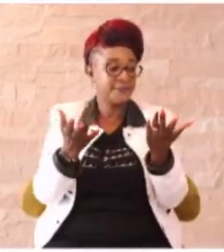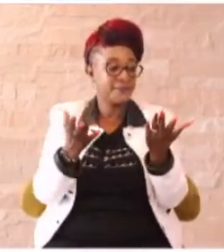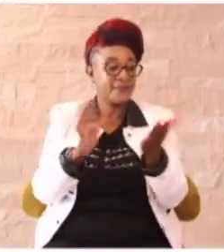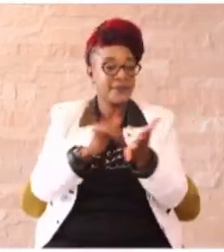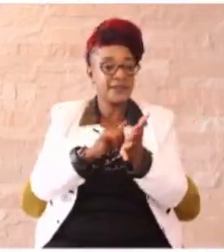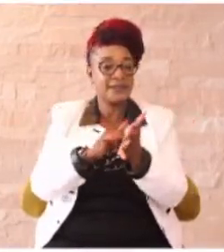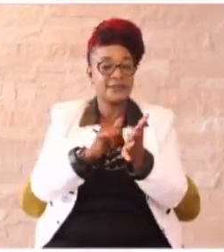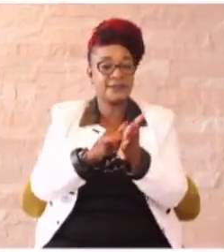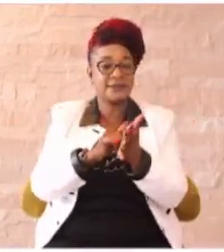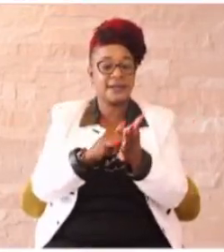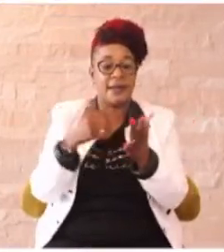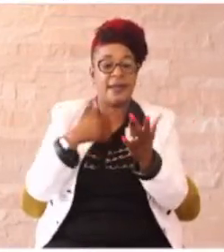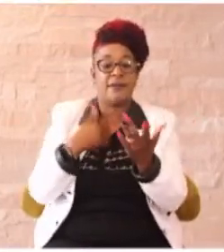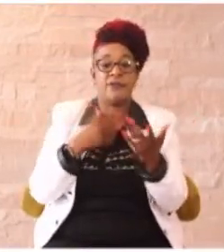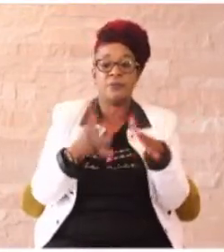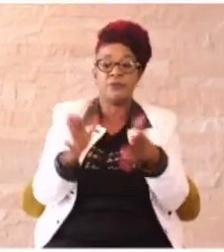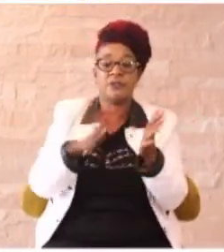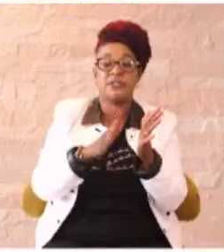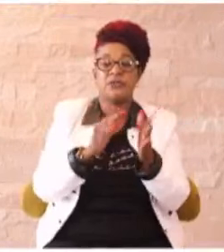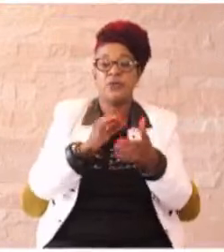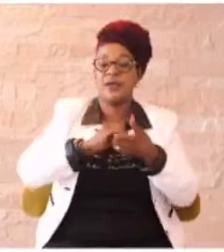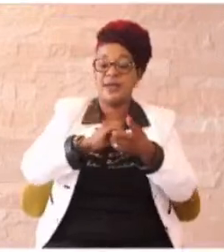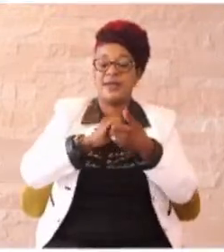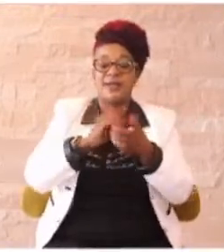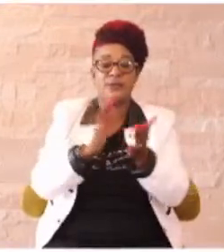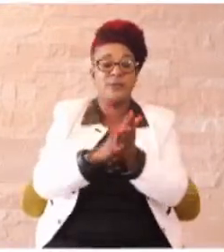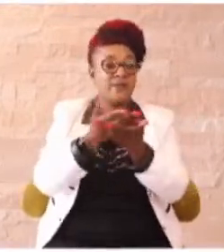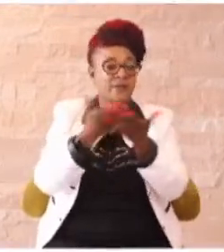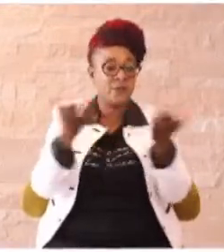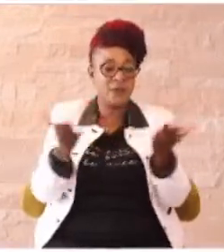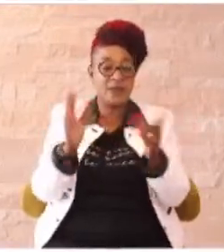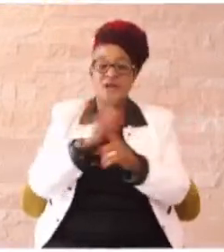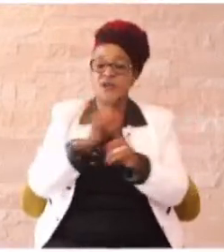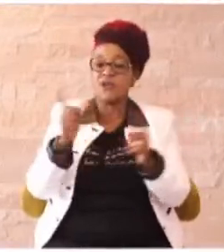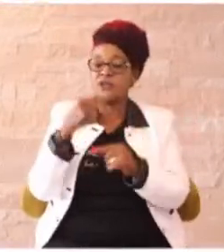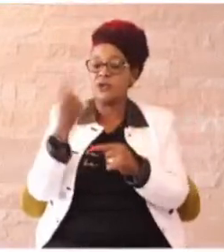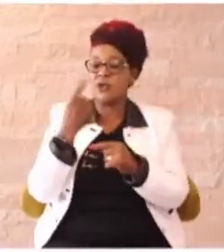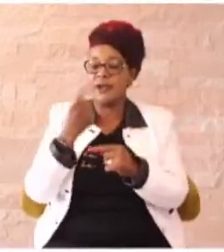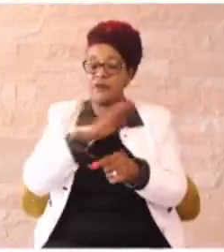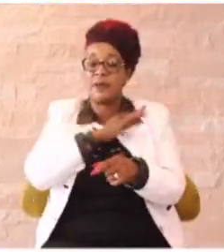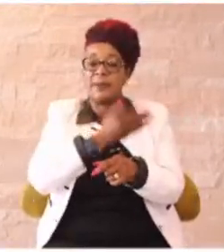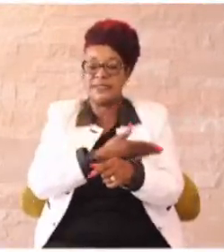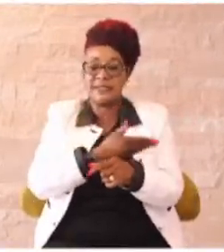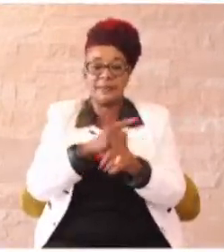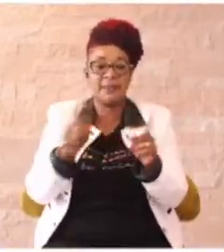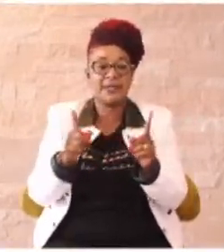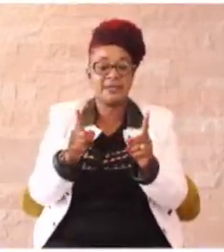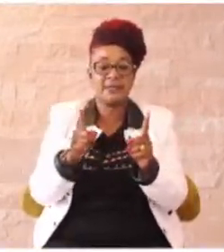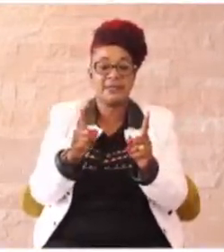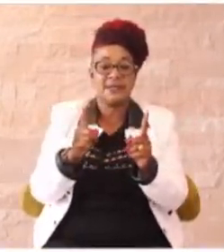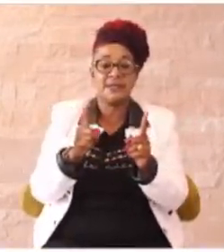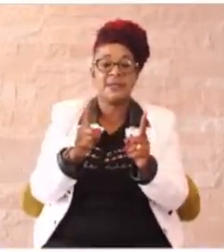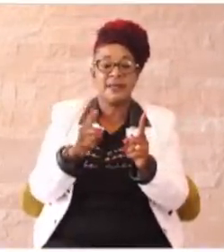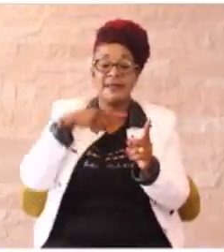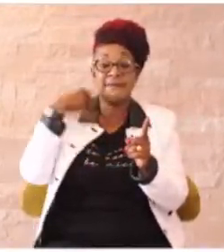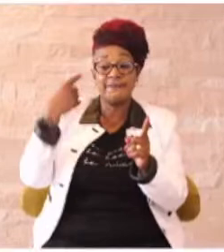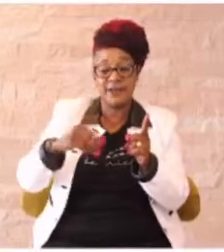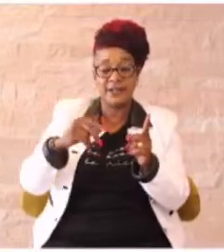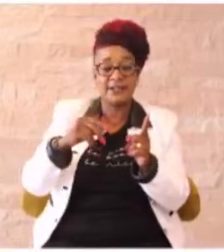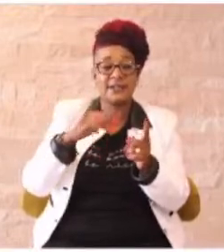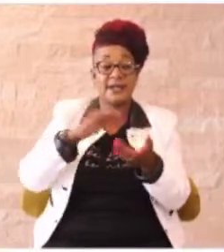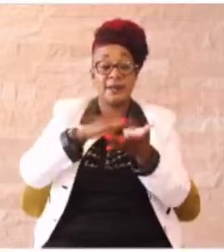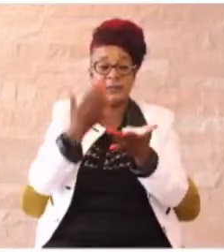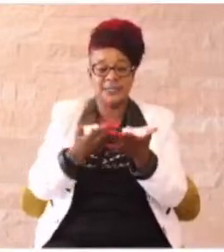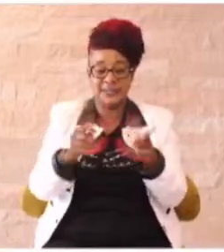and just to have the opportunity to engage with everyone outside, like not just on a work capacity, but in a fun capacity. And I think I've